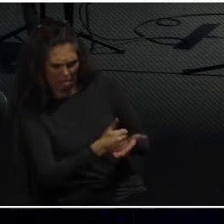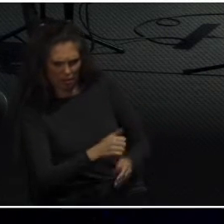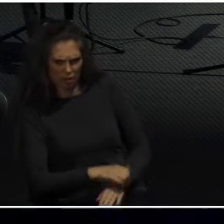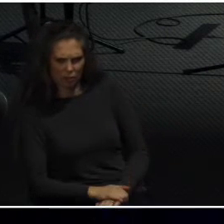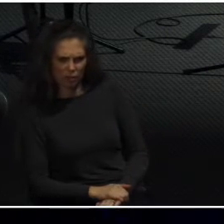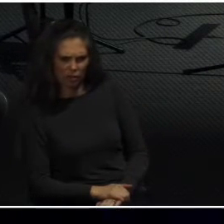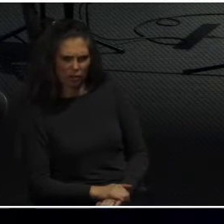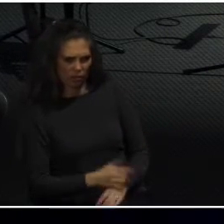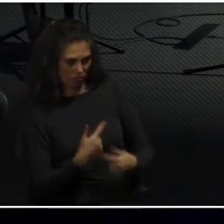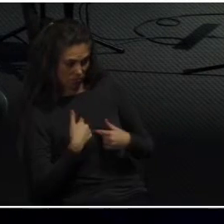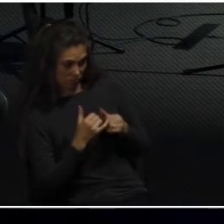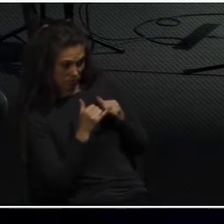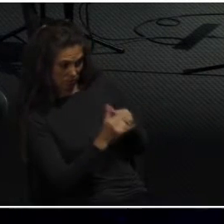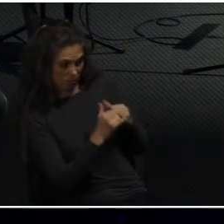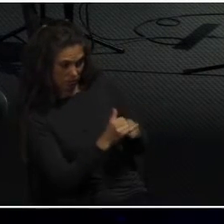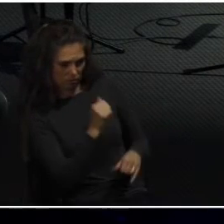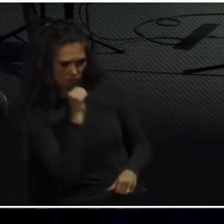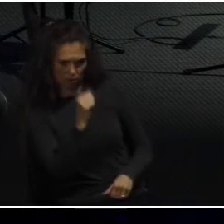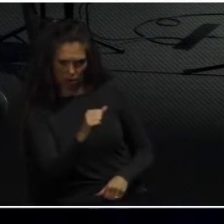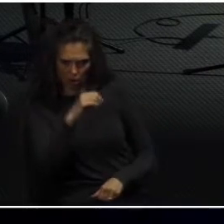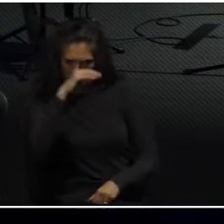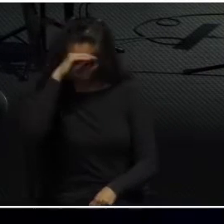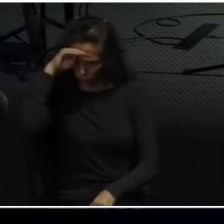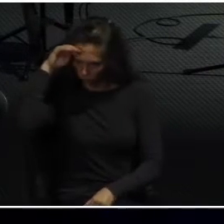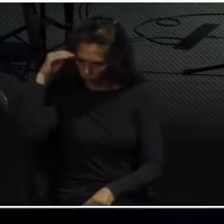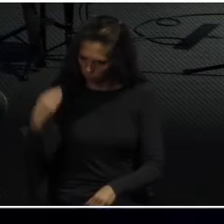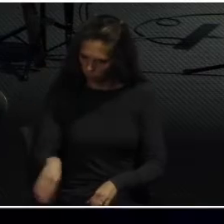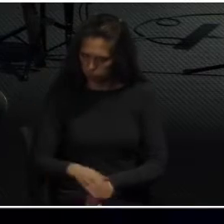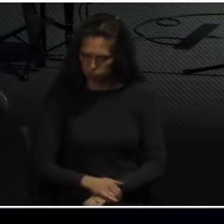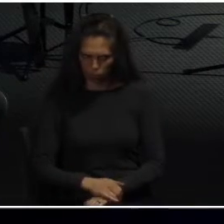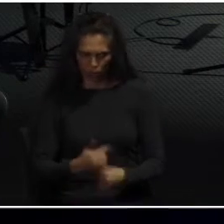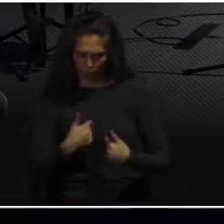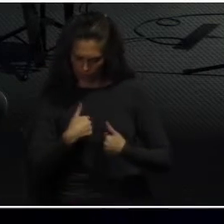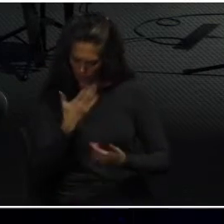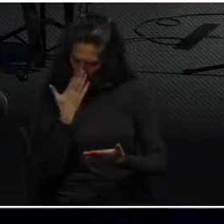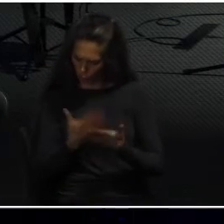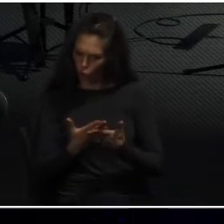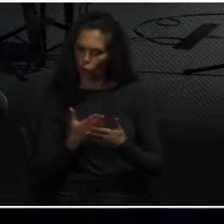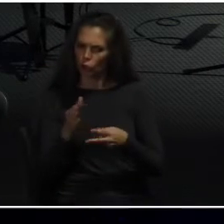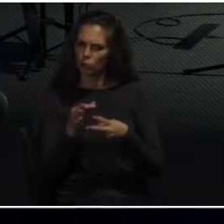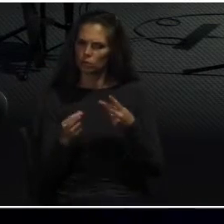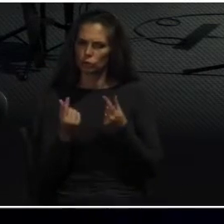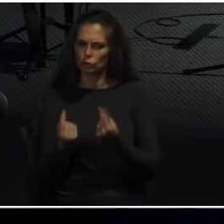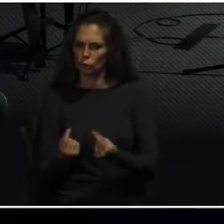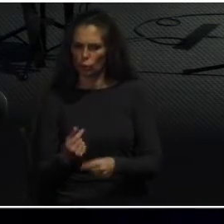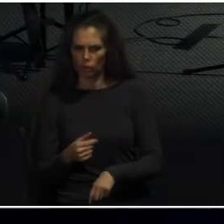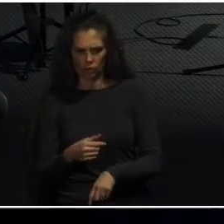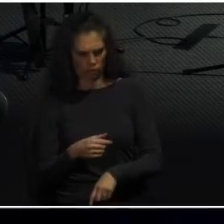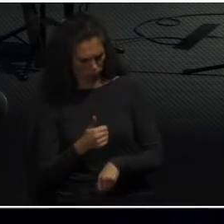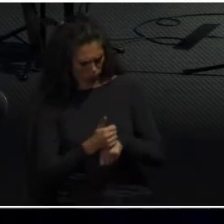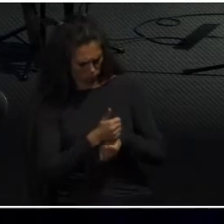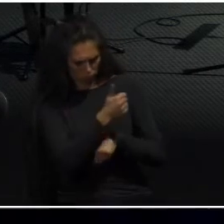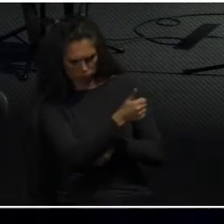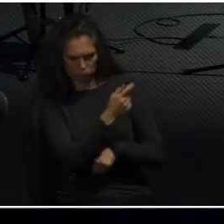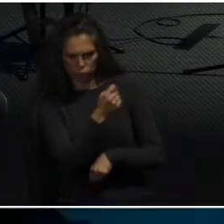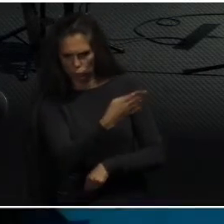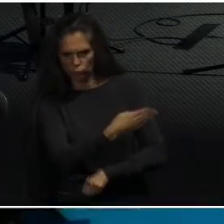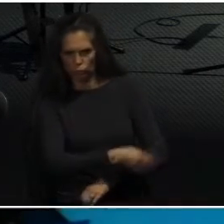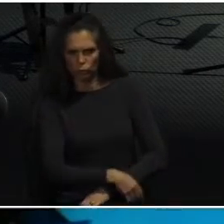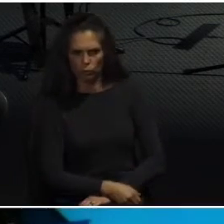him. I'm sure glad I didn't make those choices. He's got to live with it. And